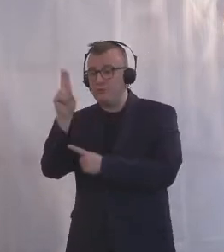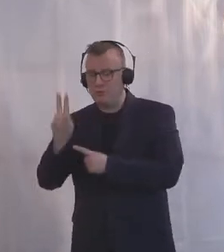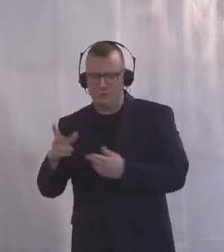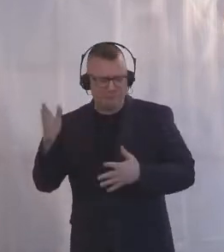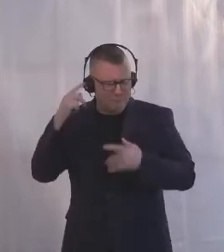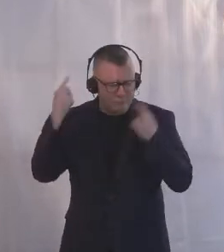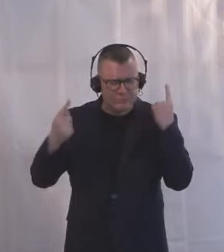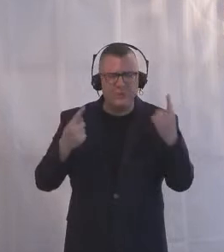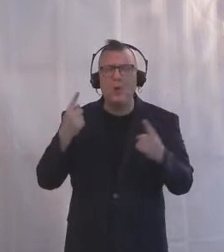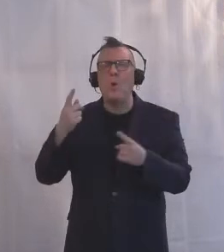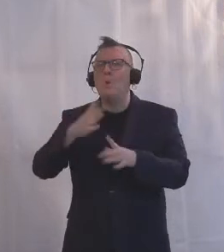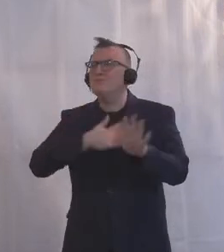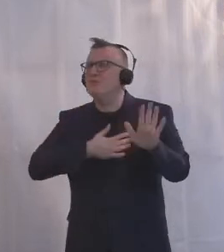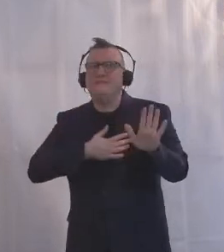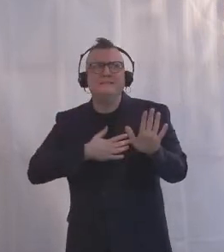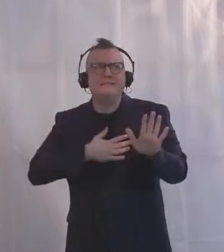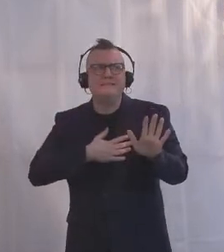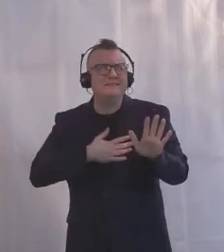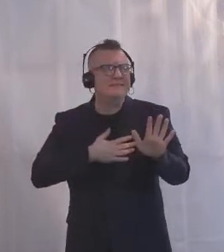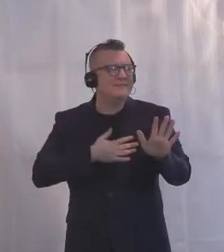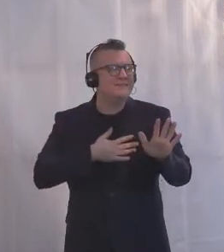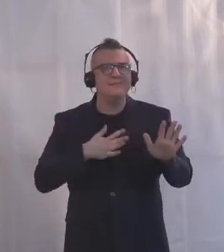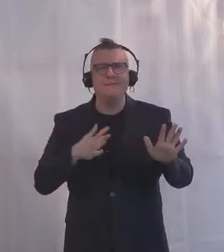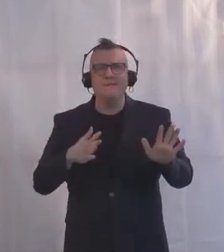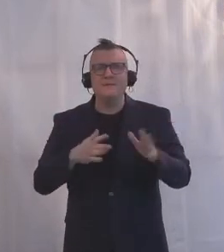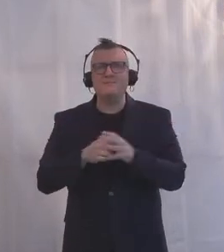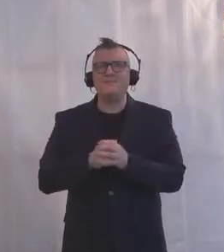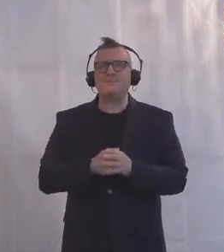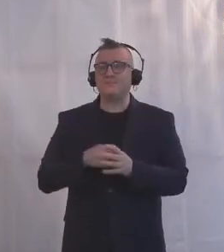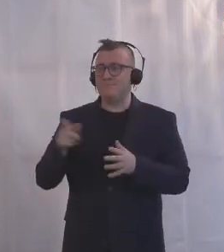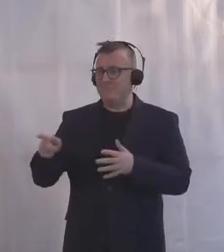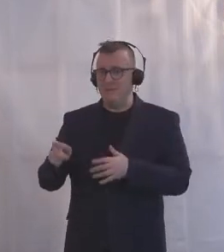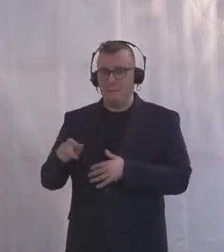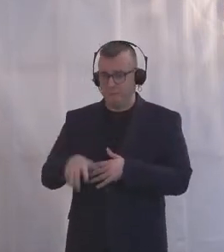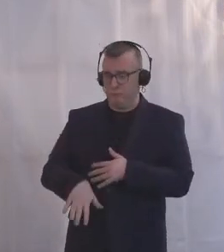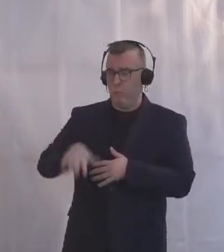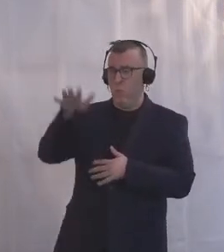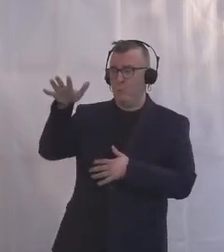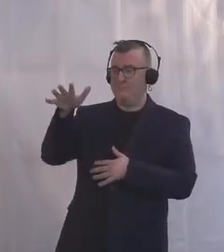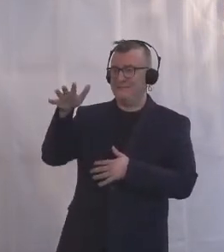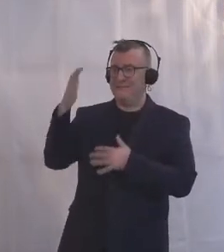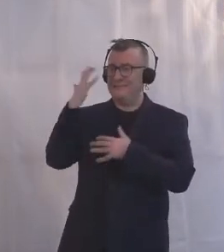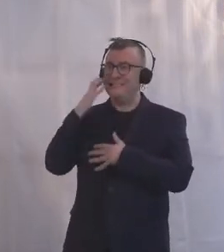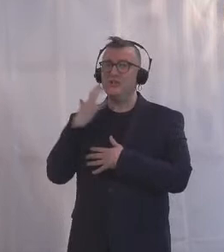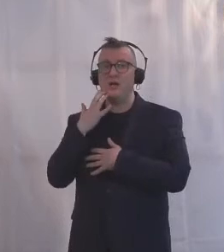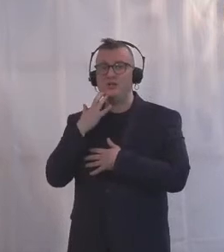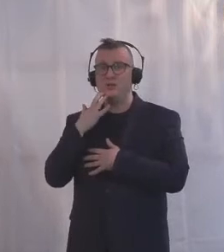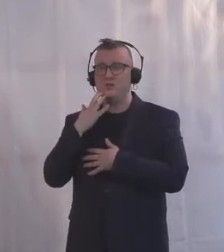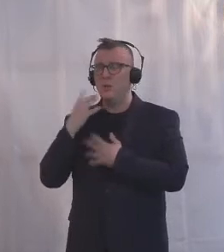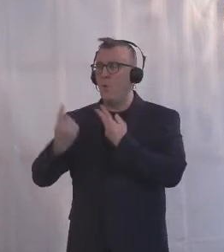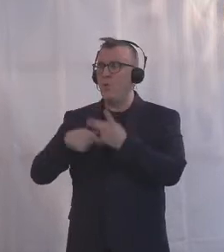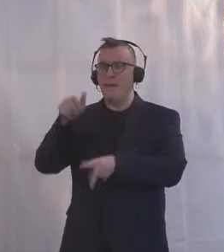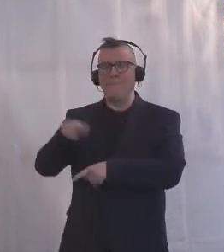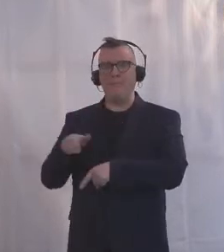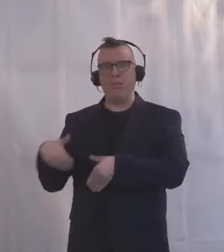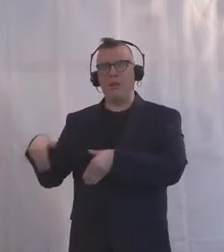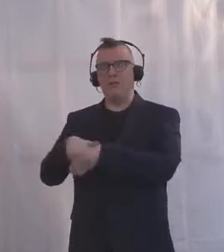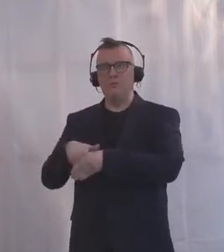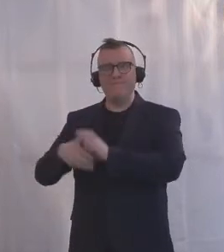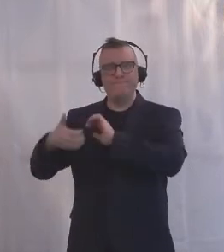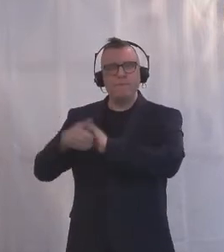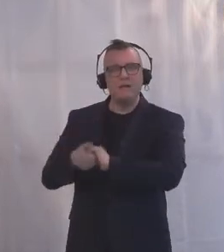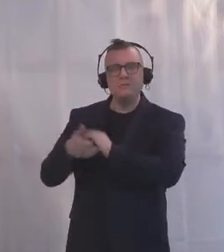whoops, sorry. And then it's a teenager, and other people are getting involved in its life, and it's got,